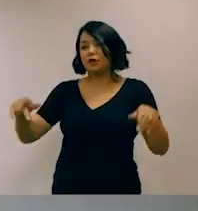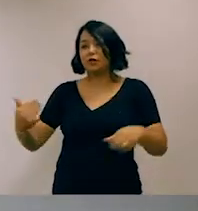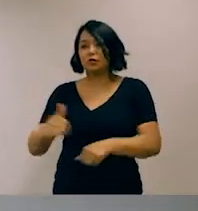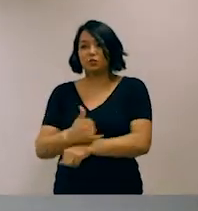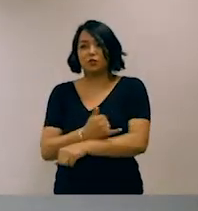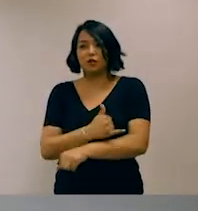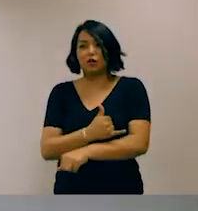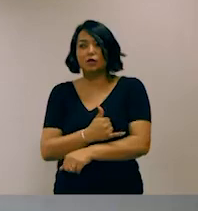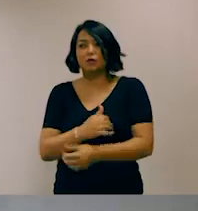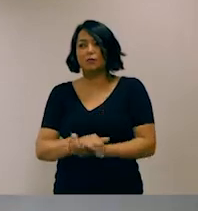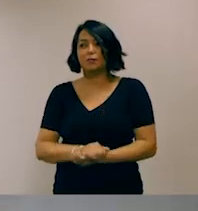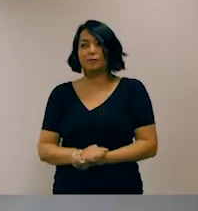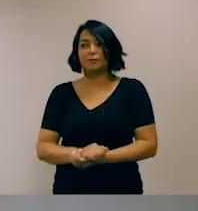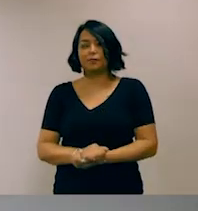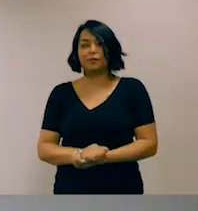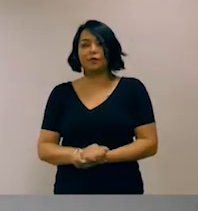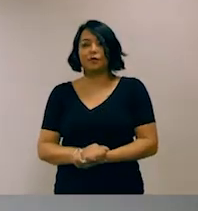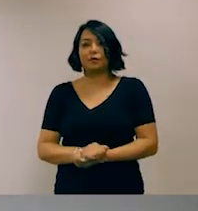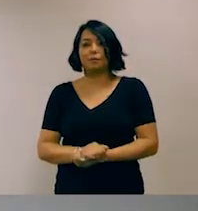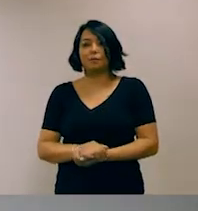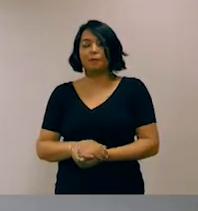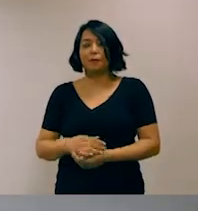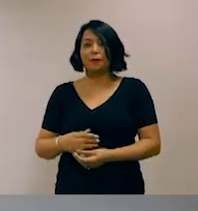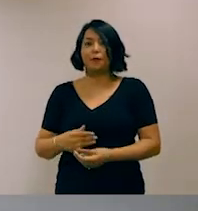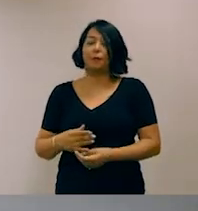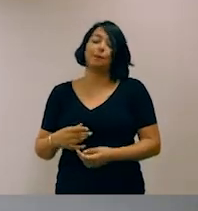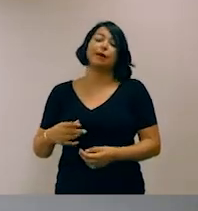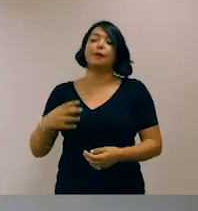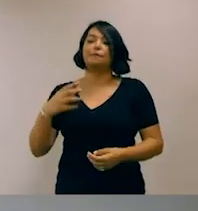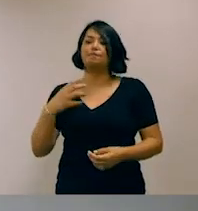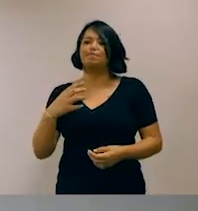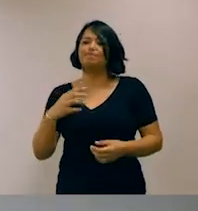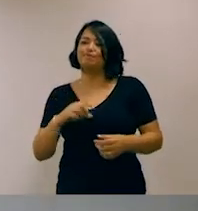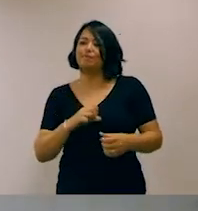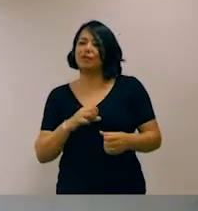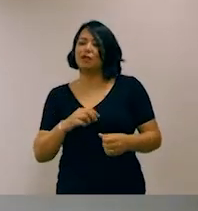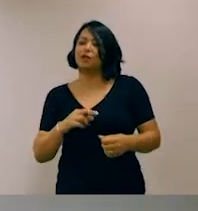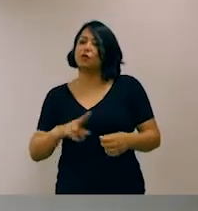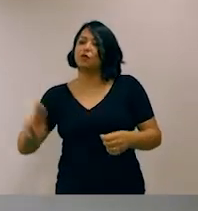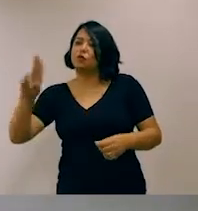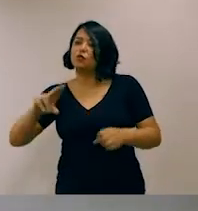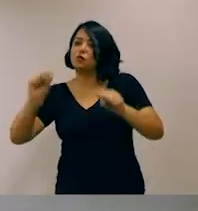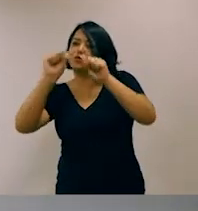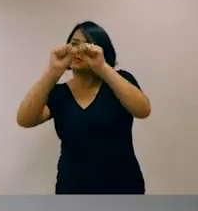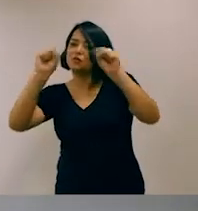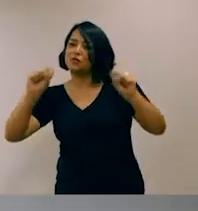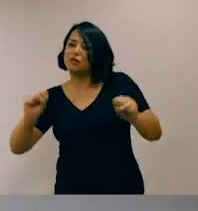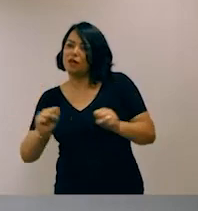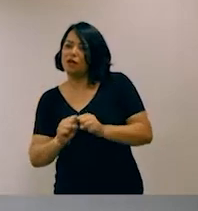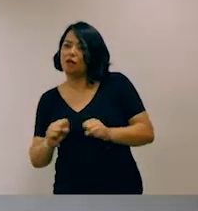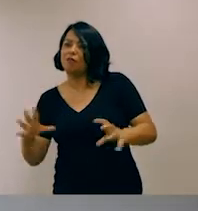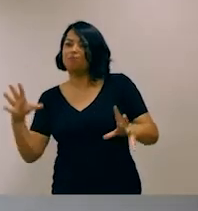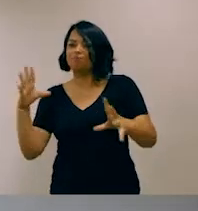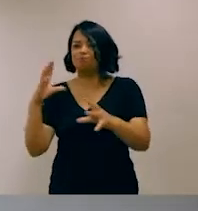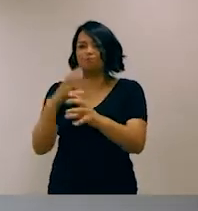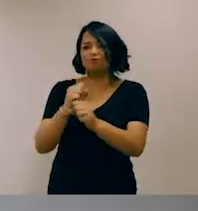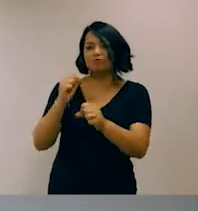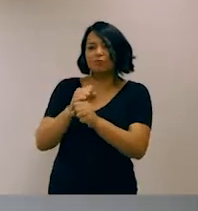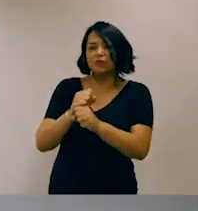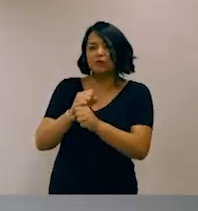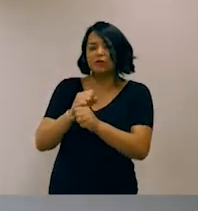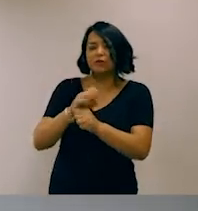models, combinations of word embeddings, the weights, the way of transforming, the amount of